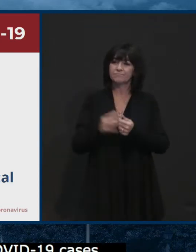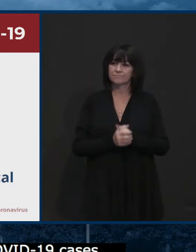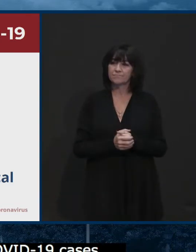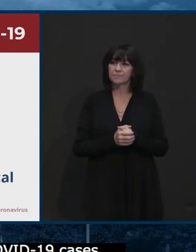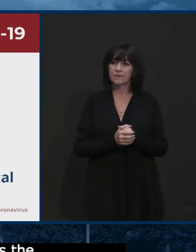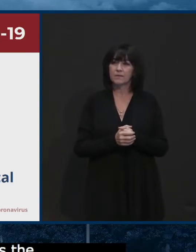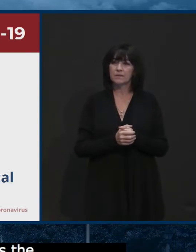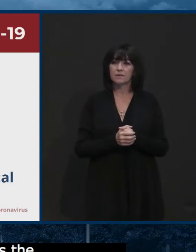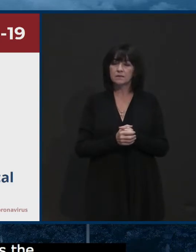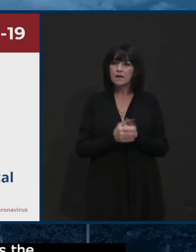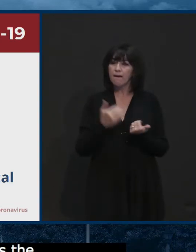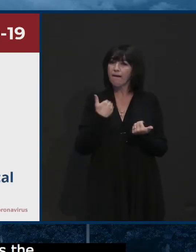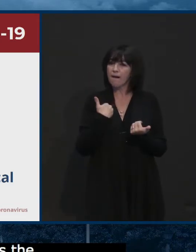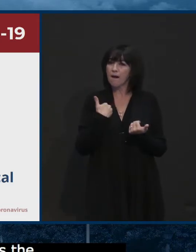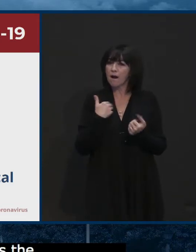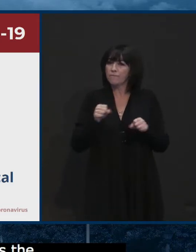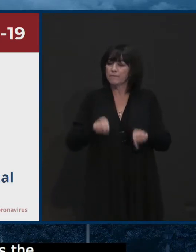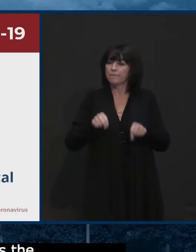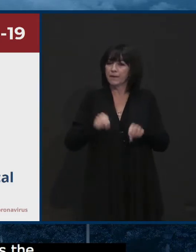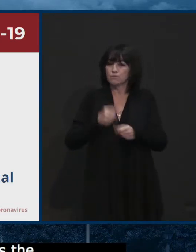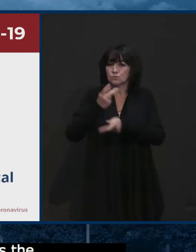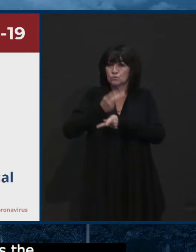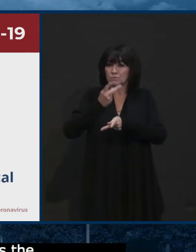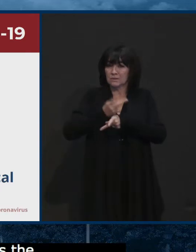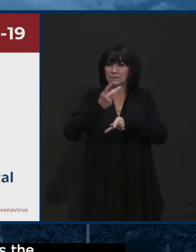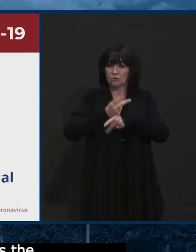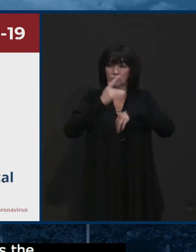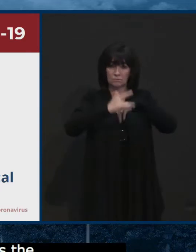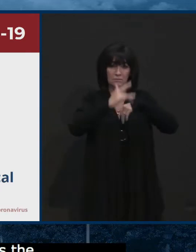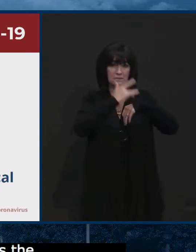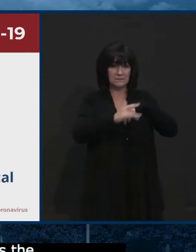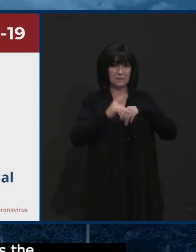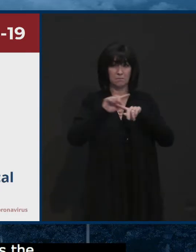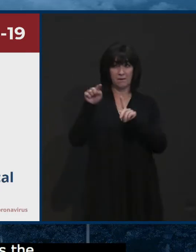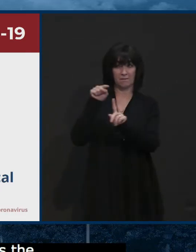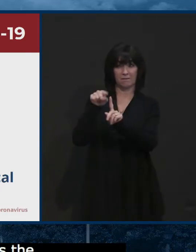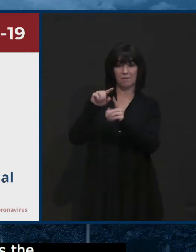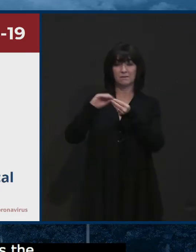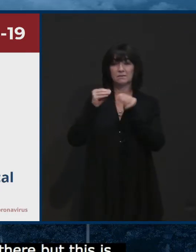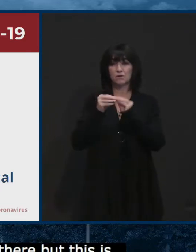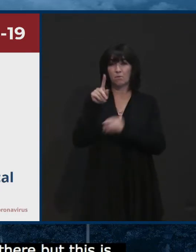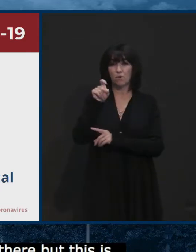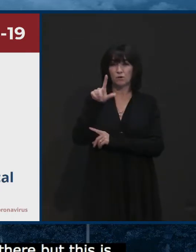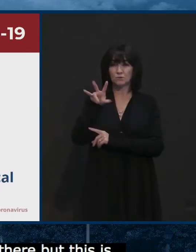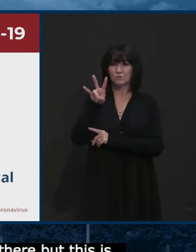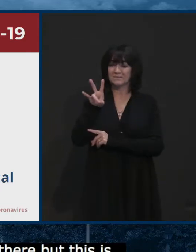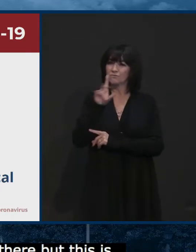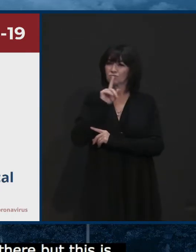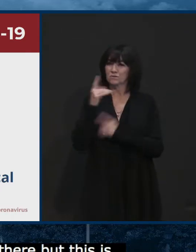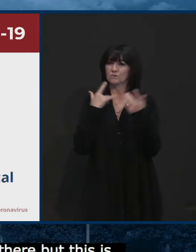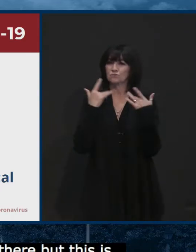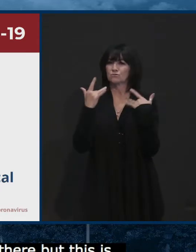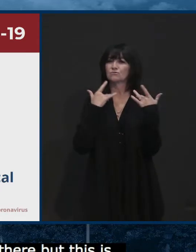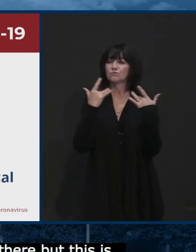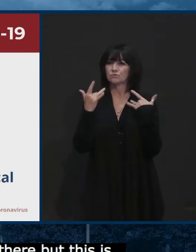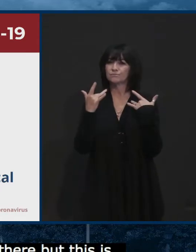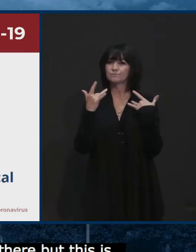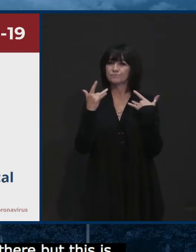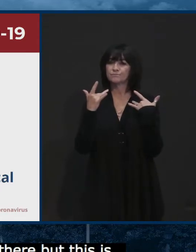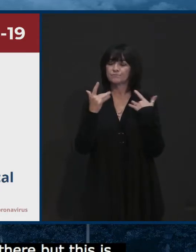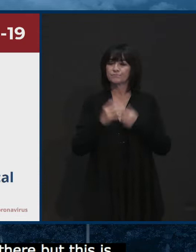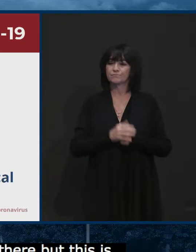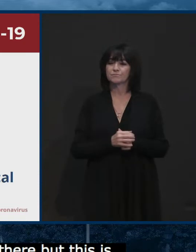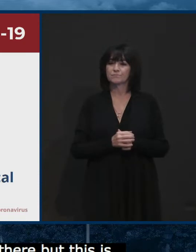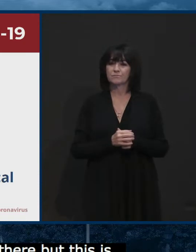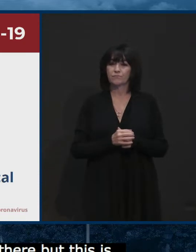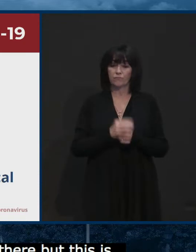of capacity there, but this is a concerning number, that we're well over 100 hospitalizations now. Just a